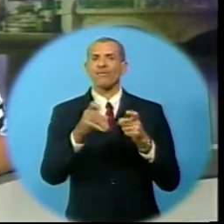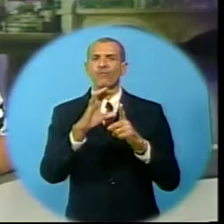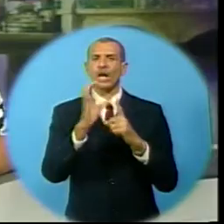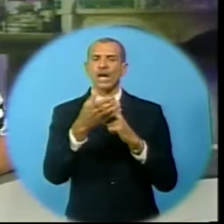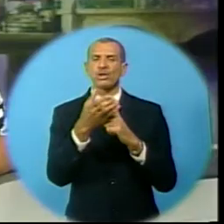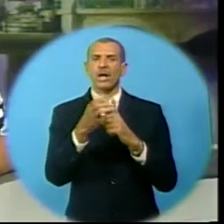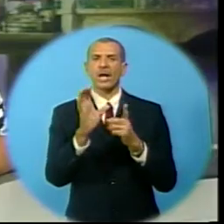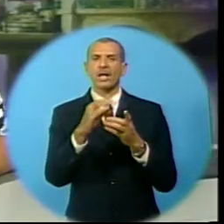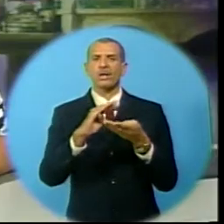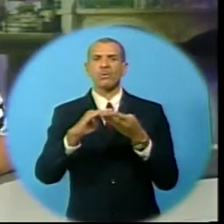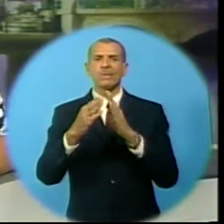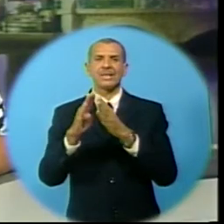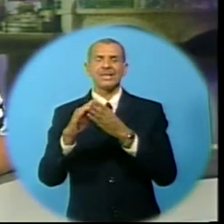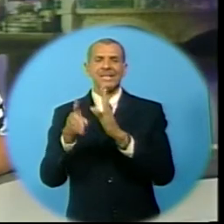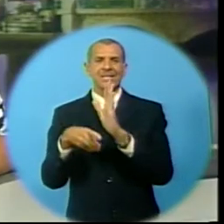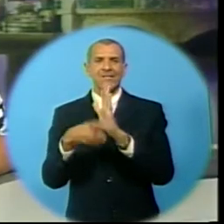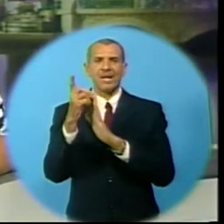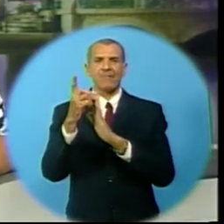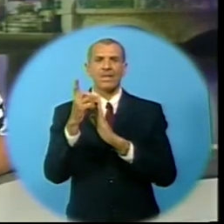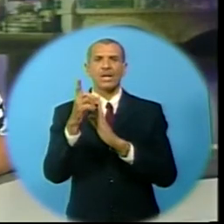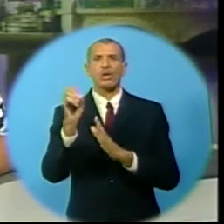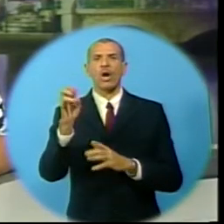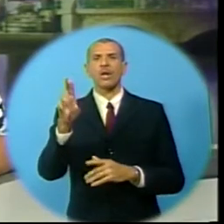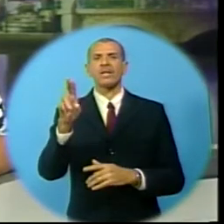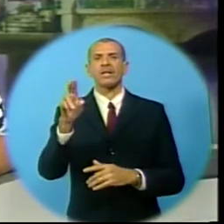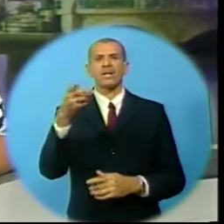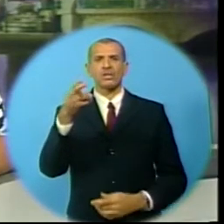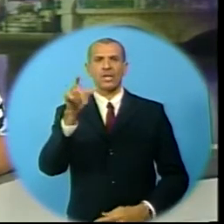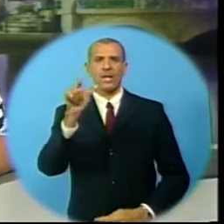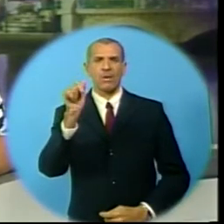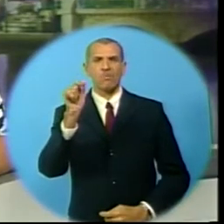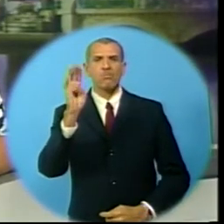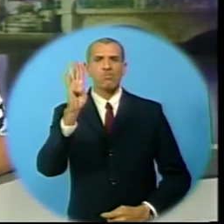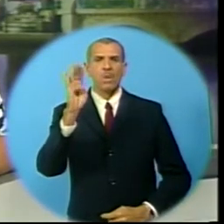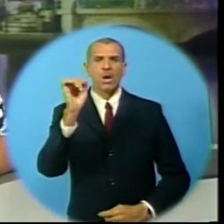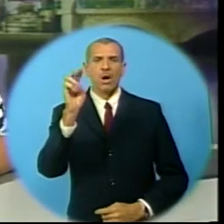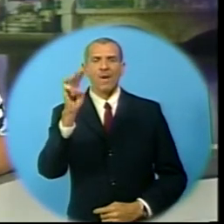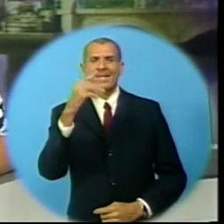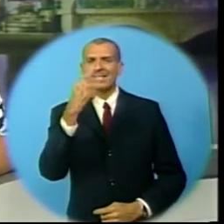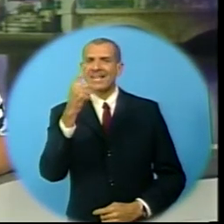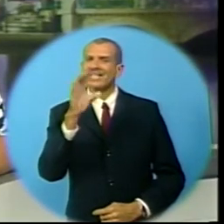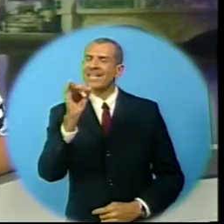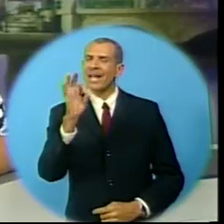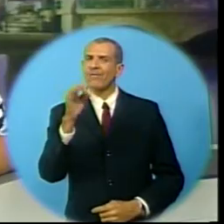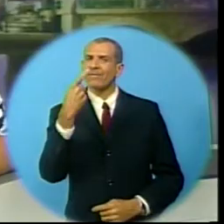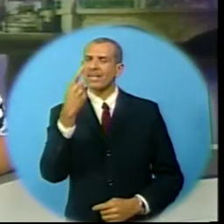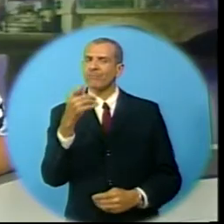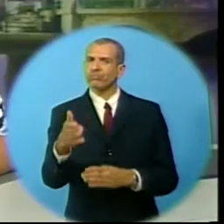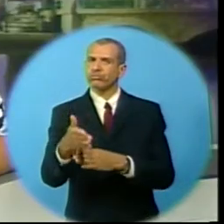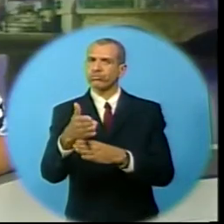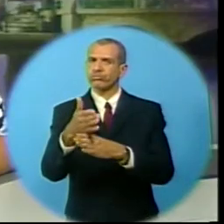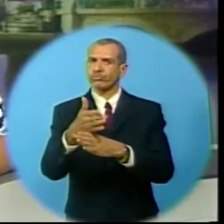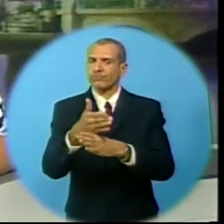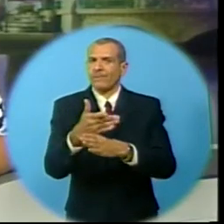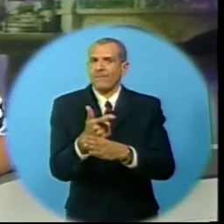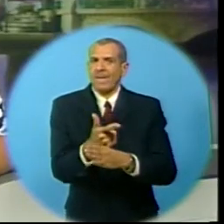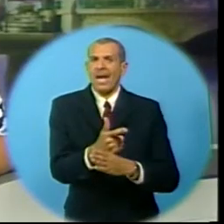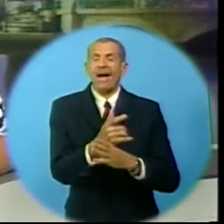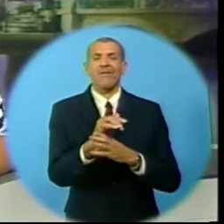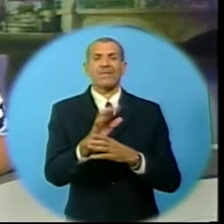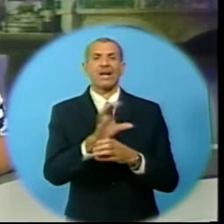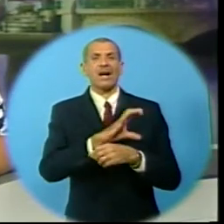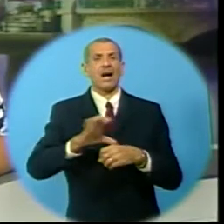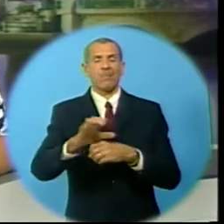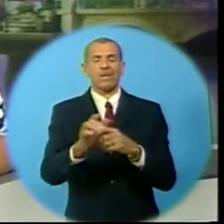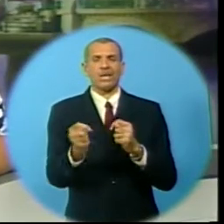Community Development at the CARICOM Secretariat, Dr. Hilary Brown, says CARIFESTA is about advancing the whole idea of Caribbean unity